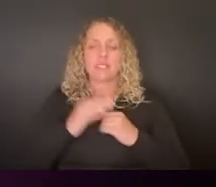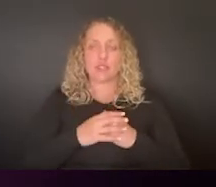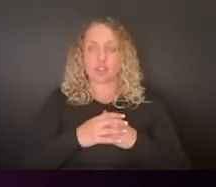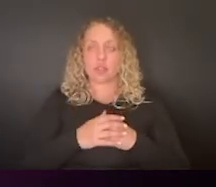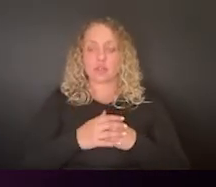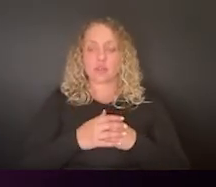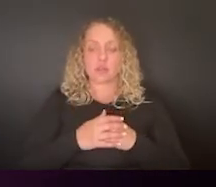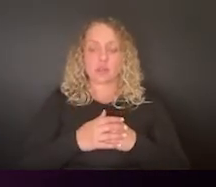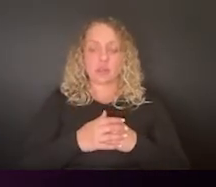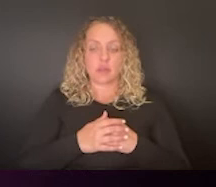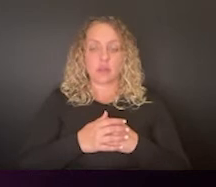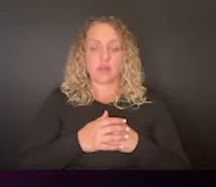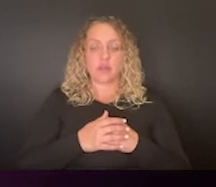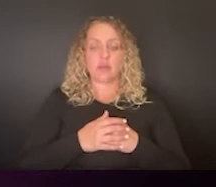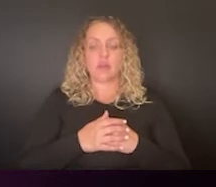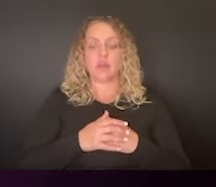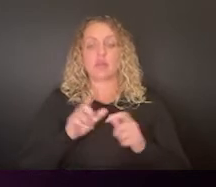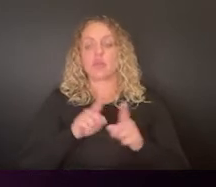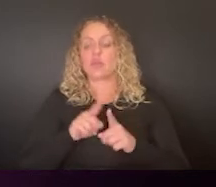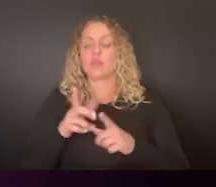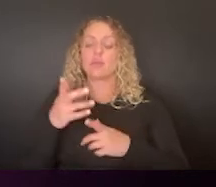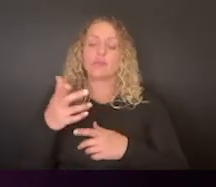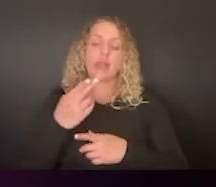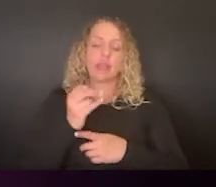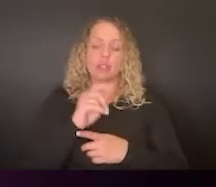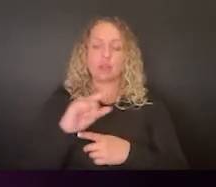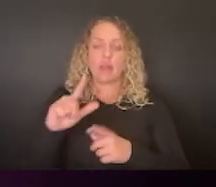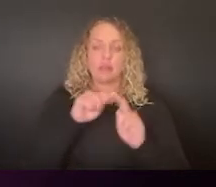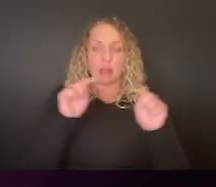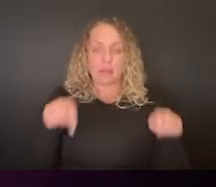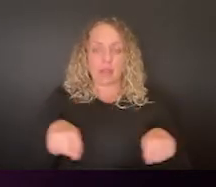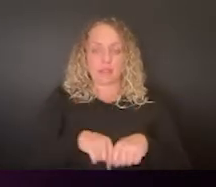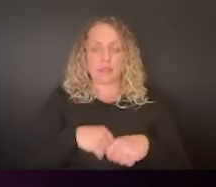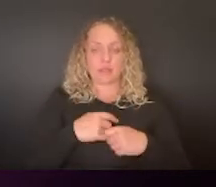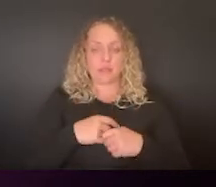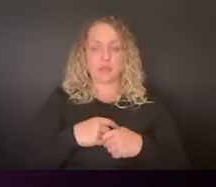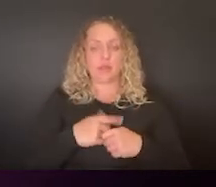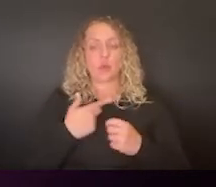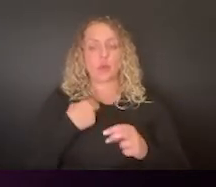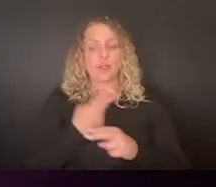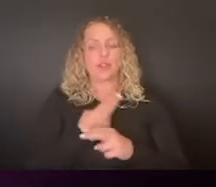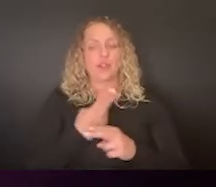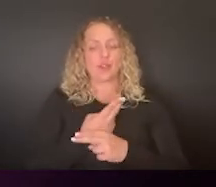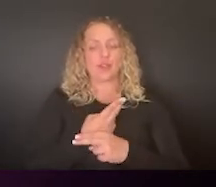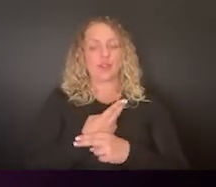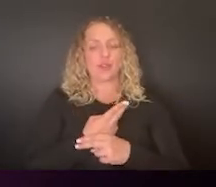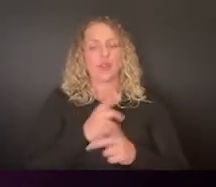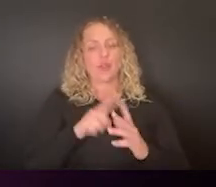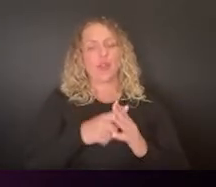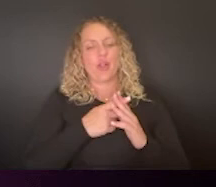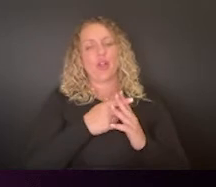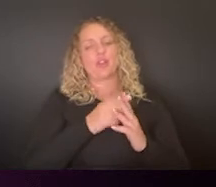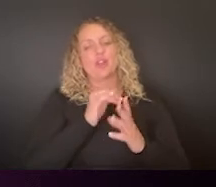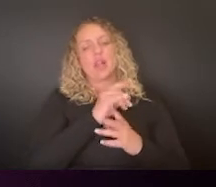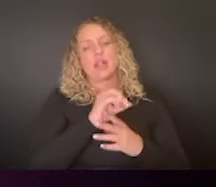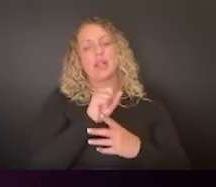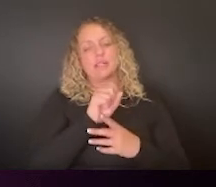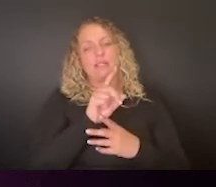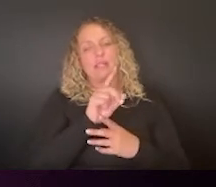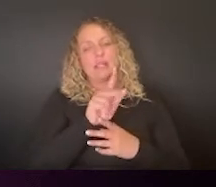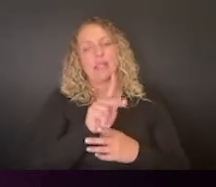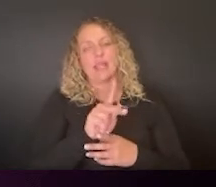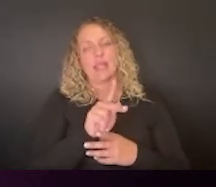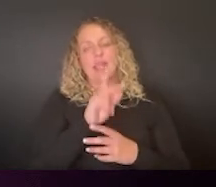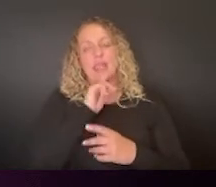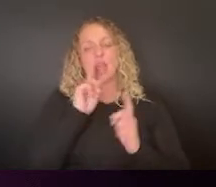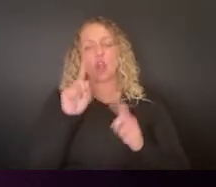things. We also used flags in other ways for performance optimizations. So in